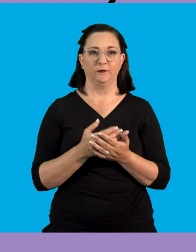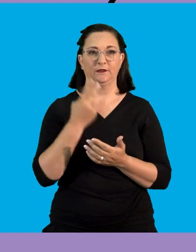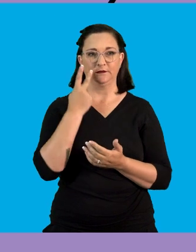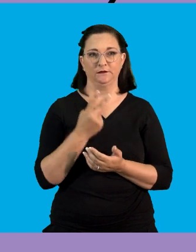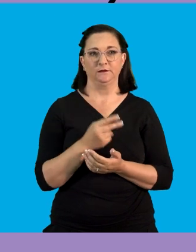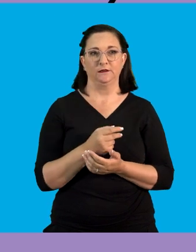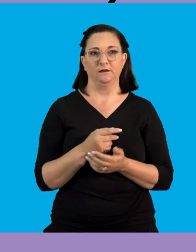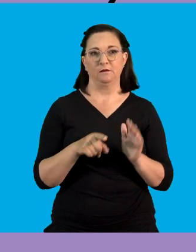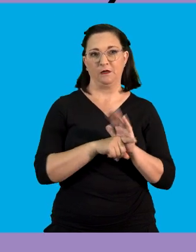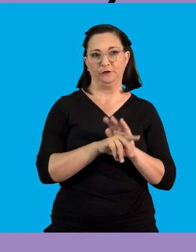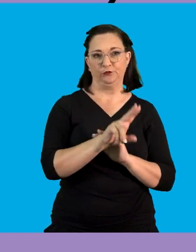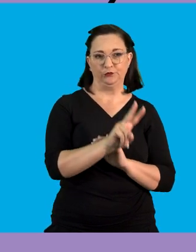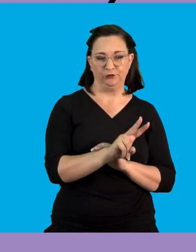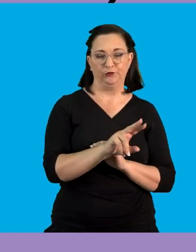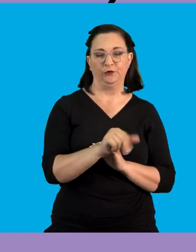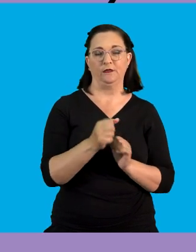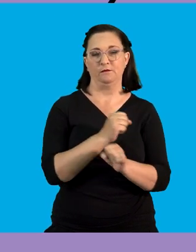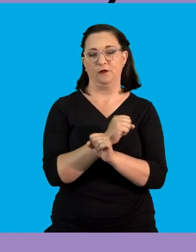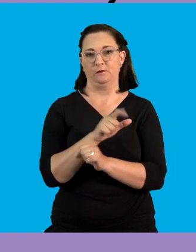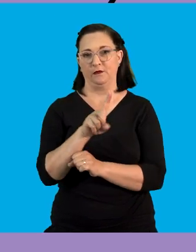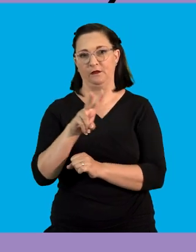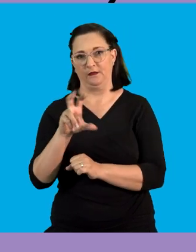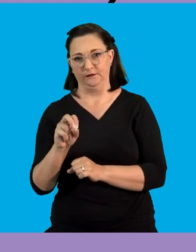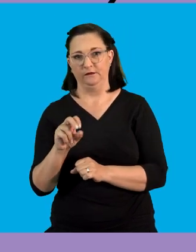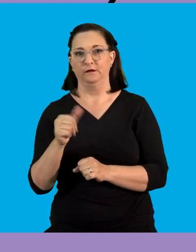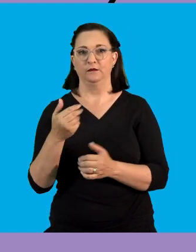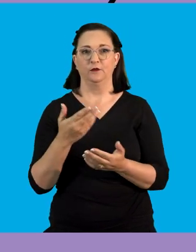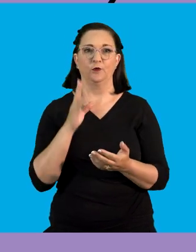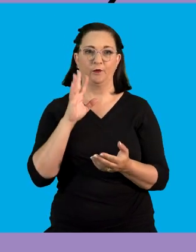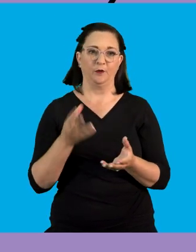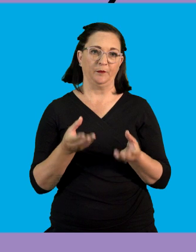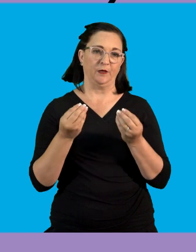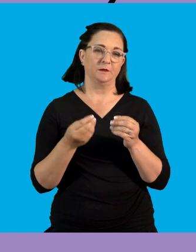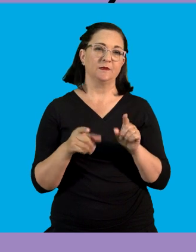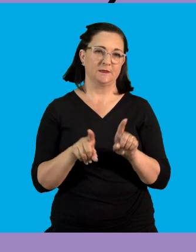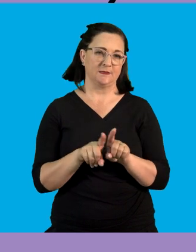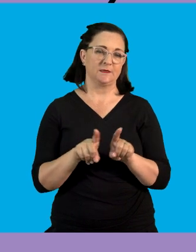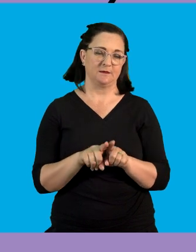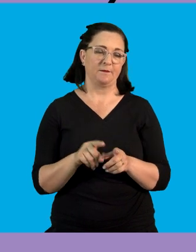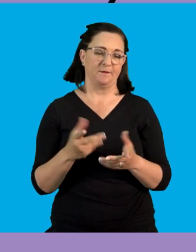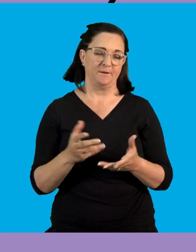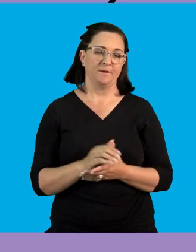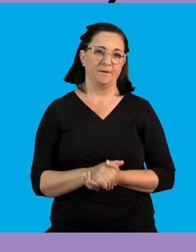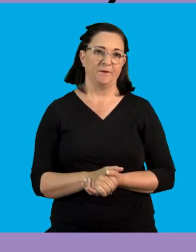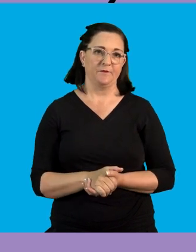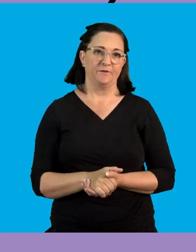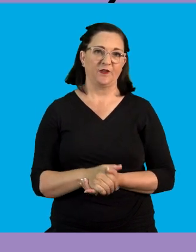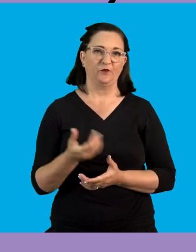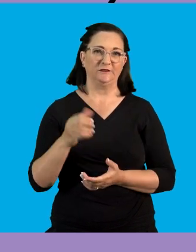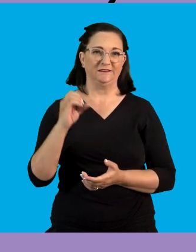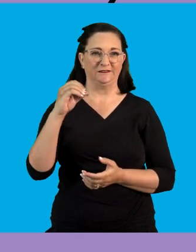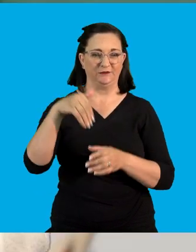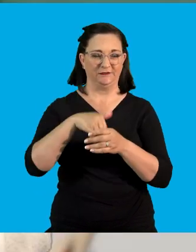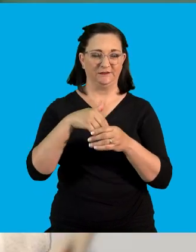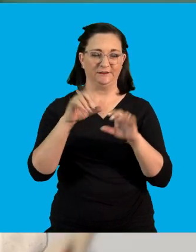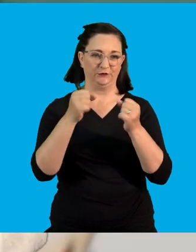know, as long as we can know how many sides there are, we'll subtract 2 multiplied by 180, and that gives us the size of the